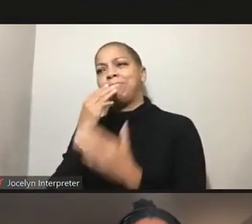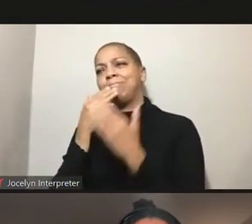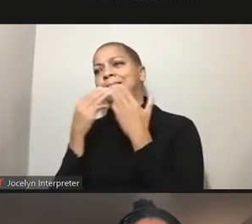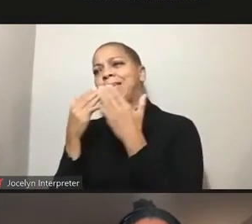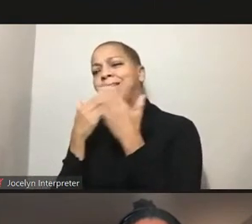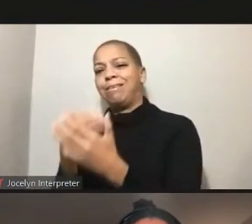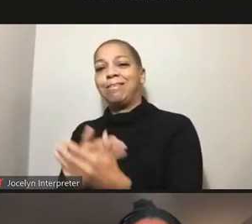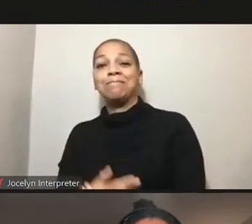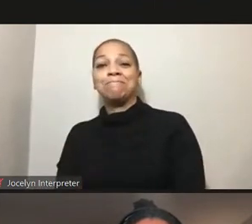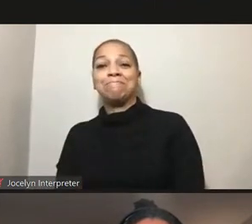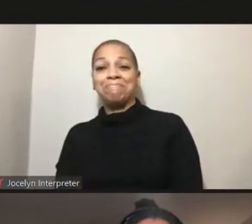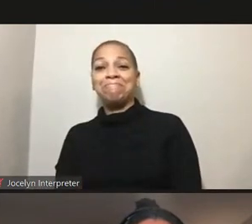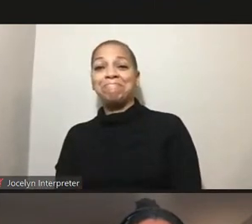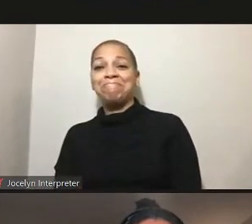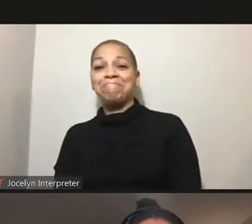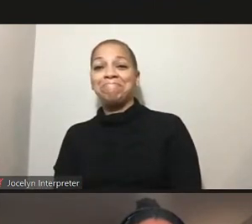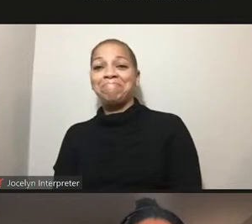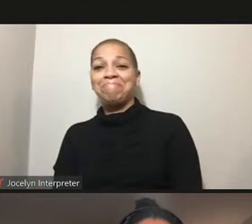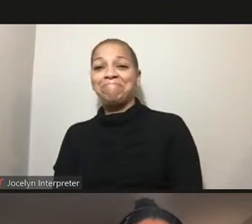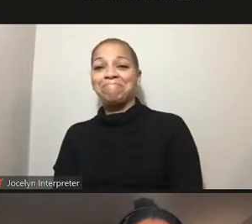all.